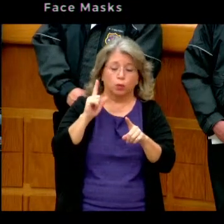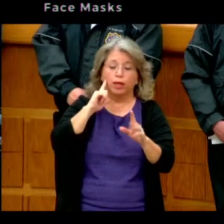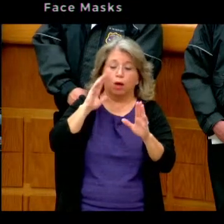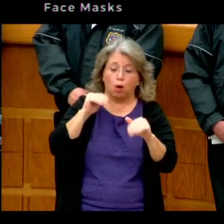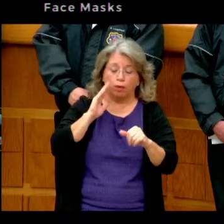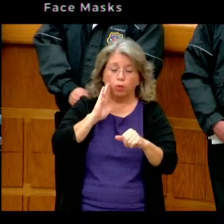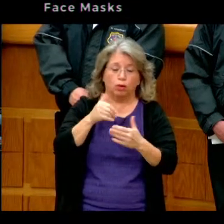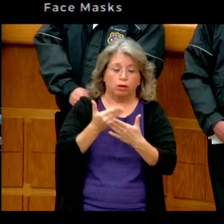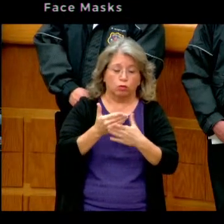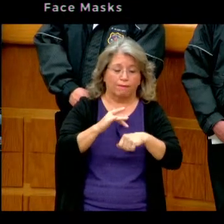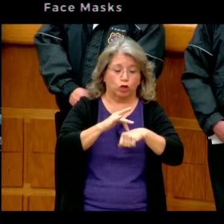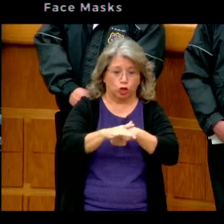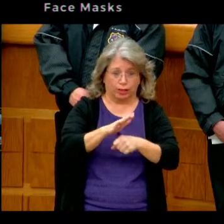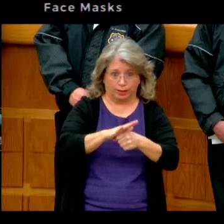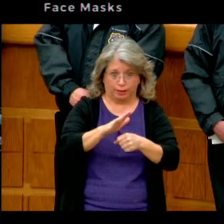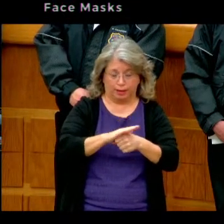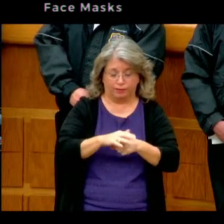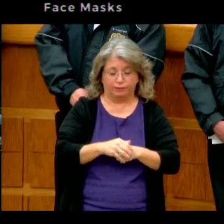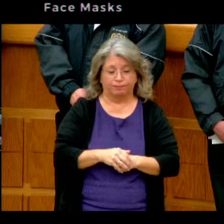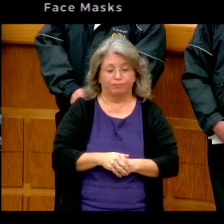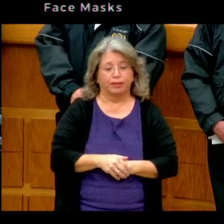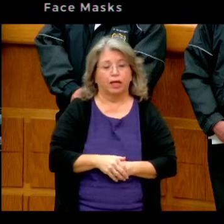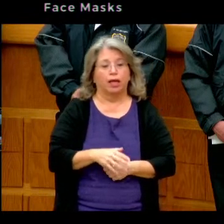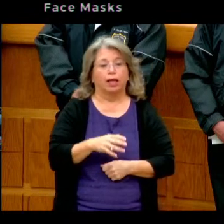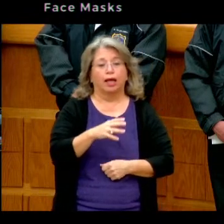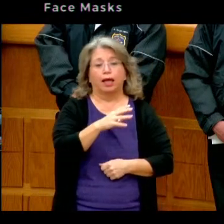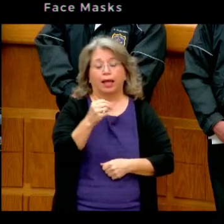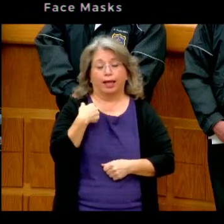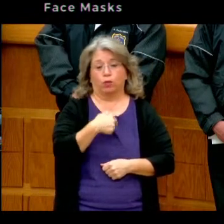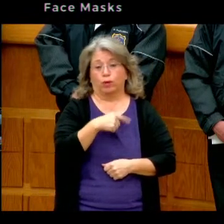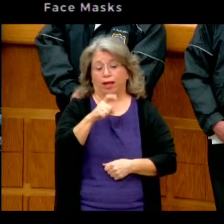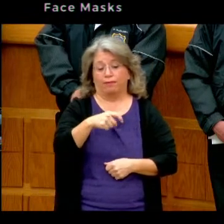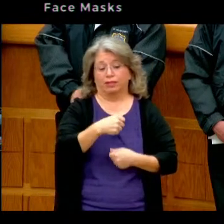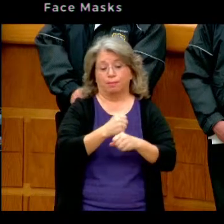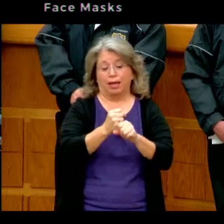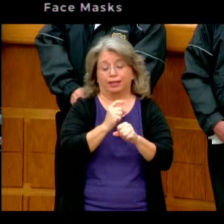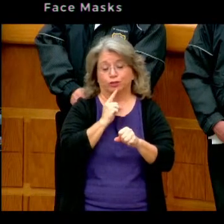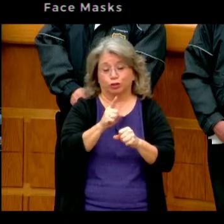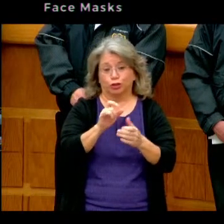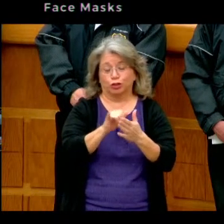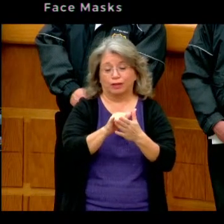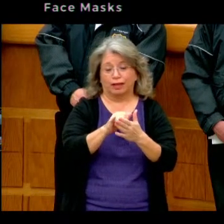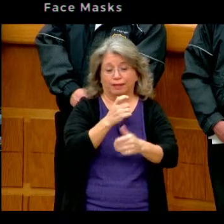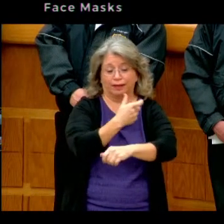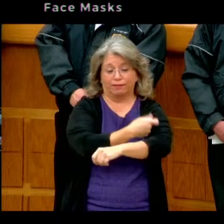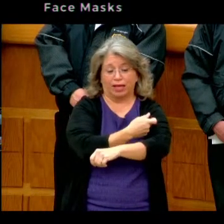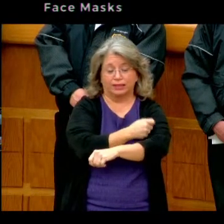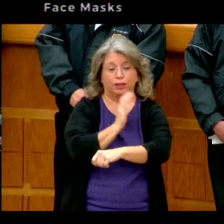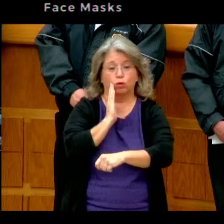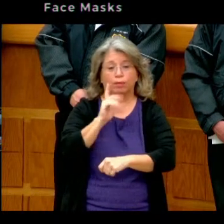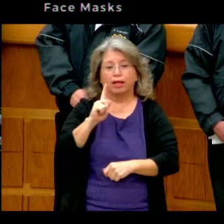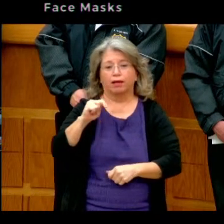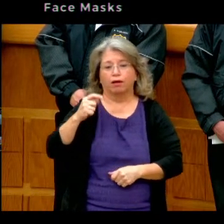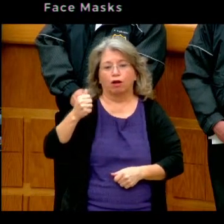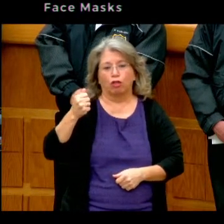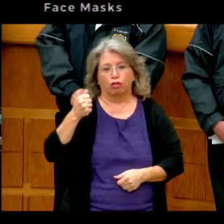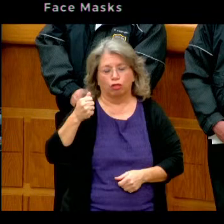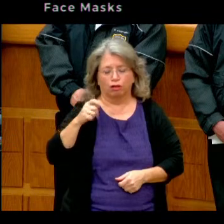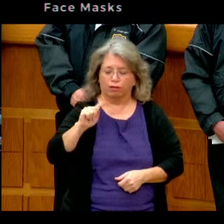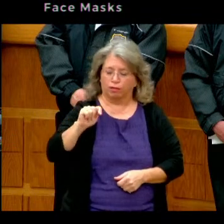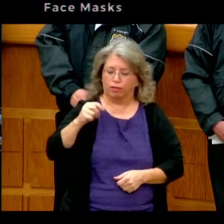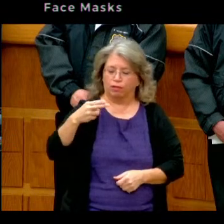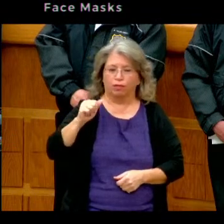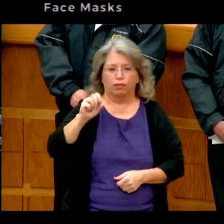enough. And then for logistics purposes, we have to make sure that the vaccine gets thawed out so we can get to Richard Borchardt Fairgrounds and we can get